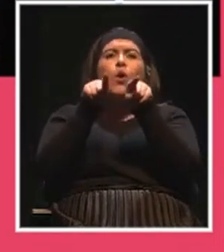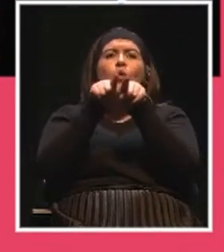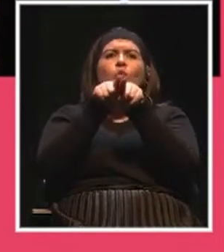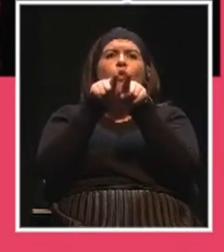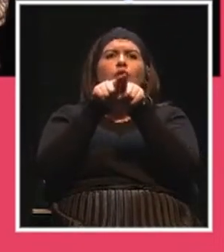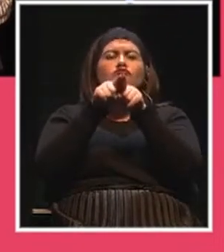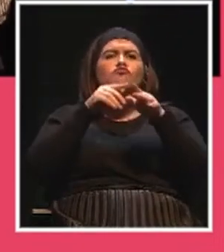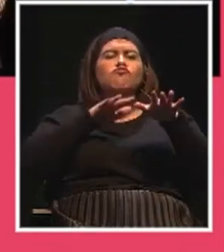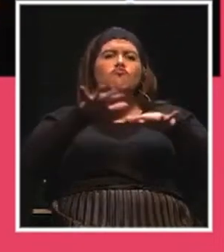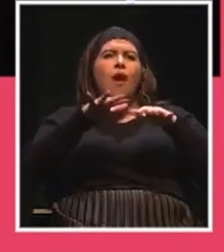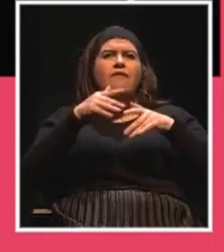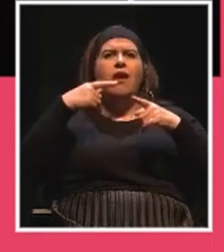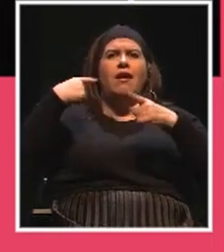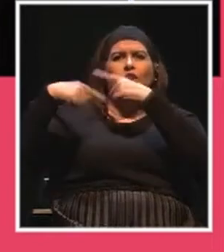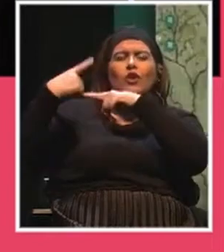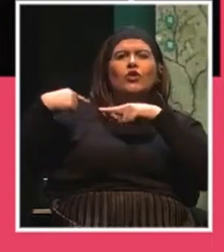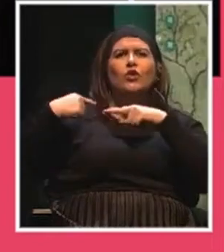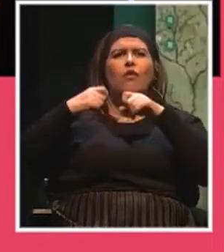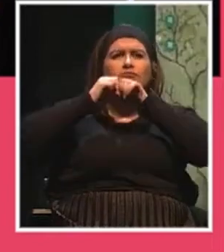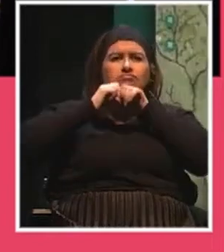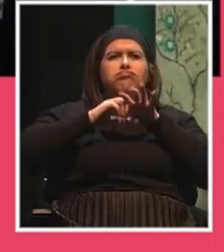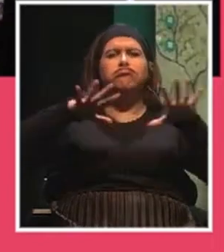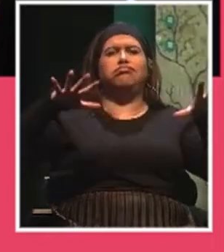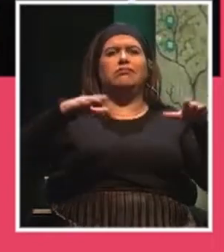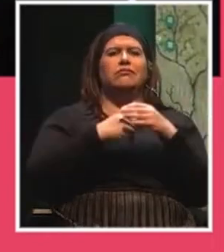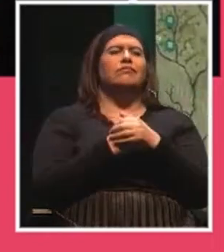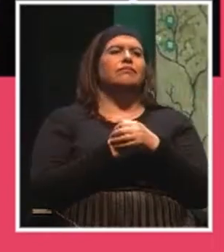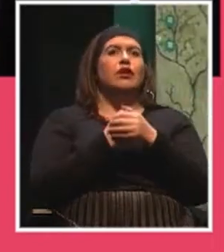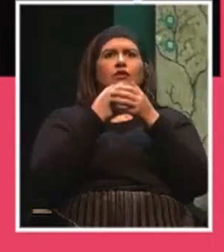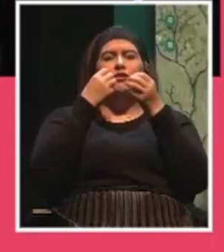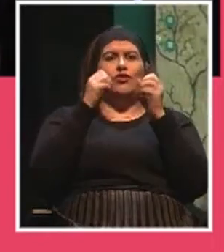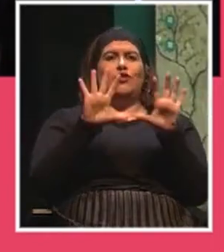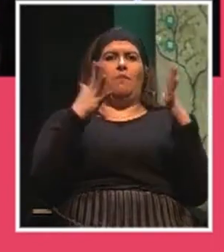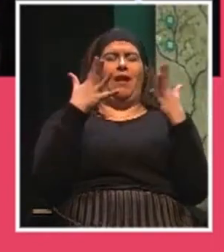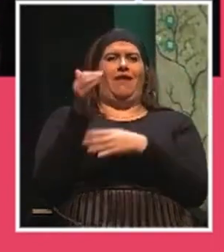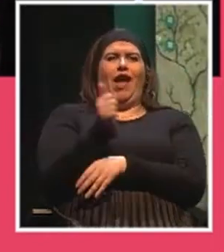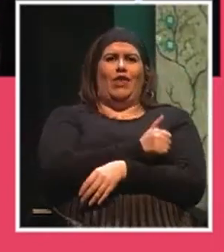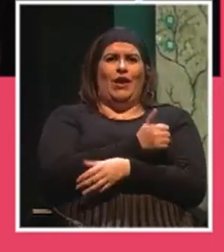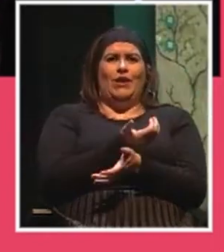and it kind of extended that. We also had various